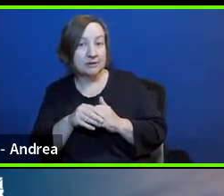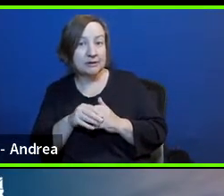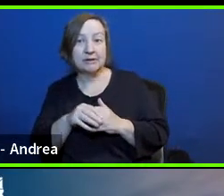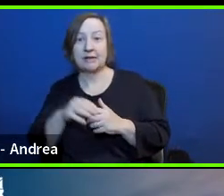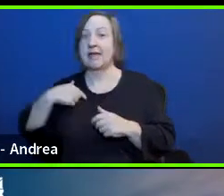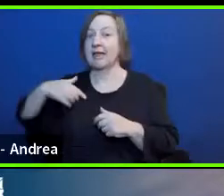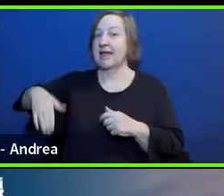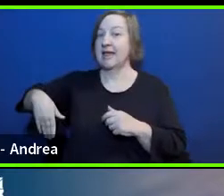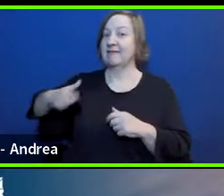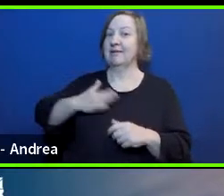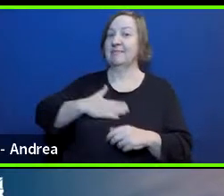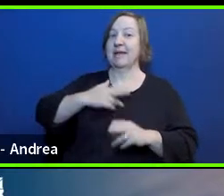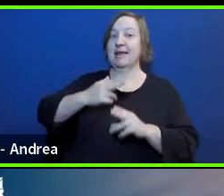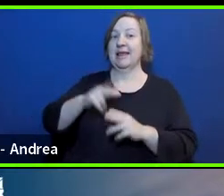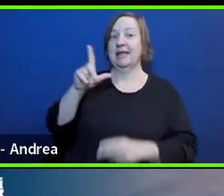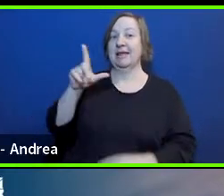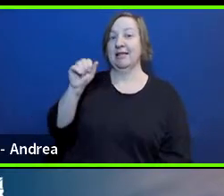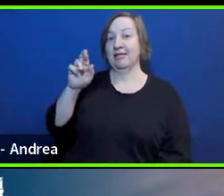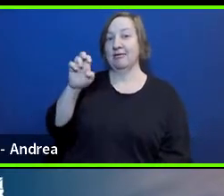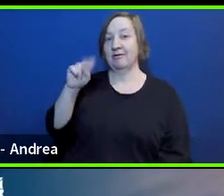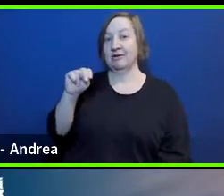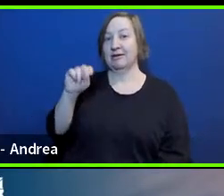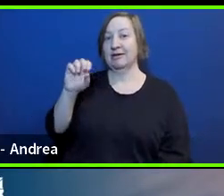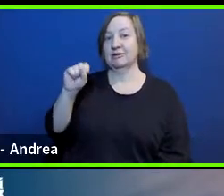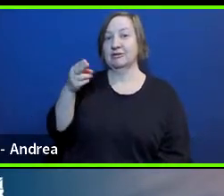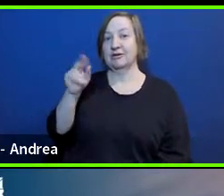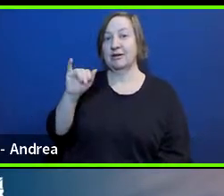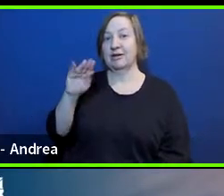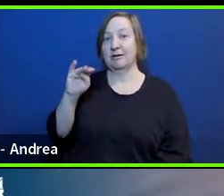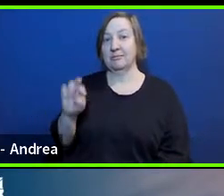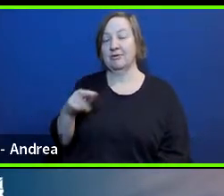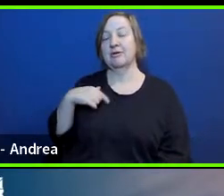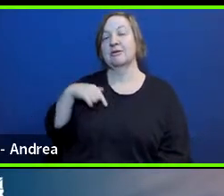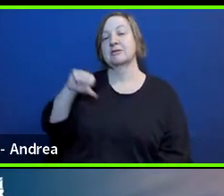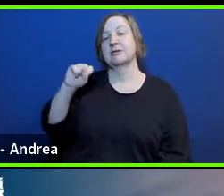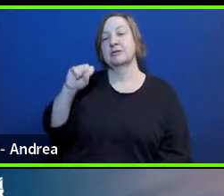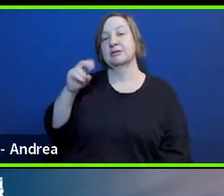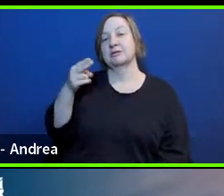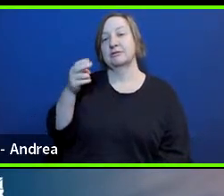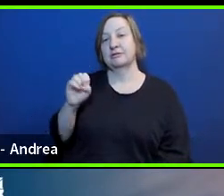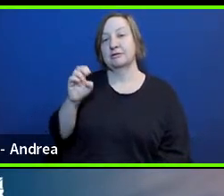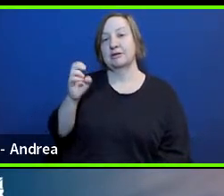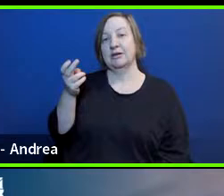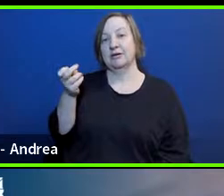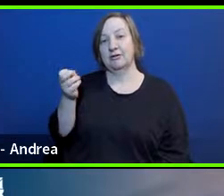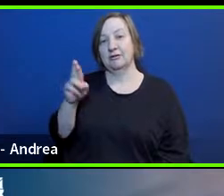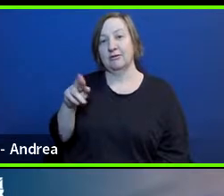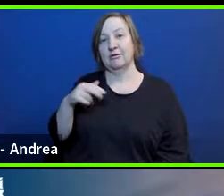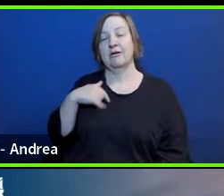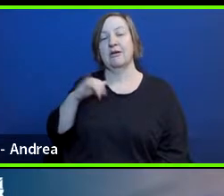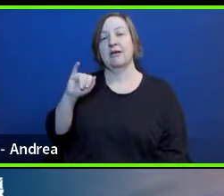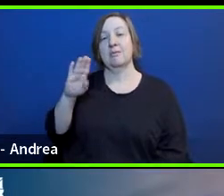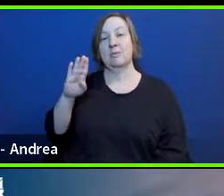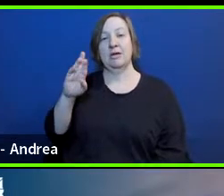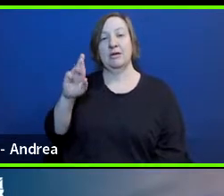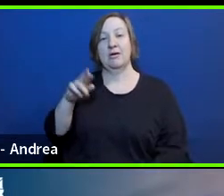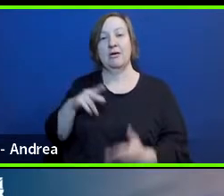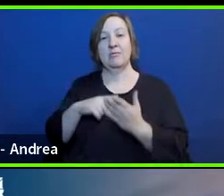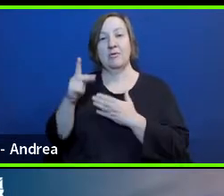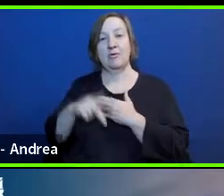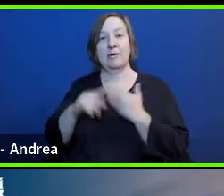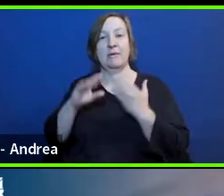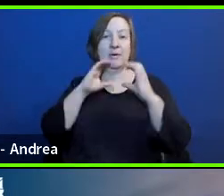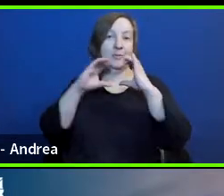I haven't. My name is Lauren Scheimer. I go she, her pronouns, and I am on the IBR program in the communications